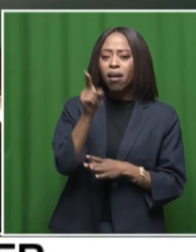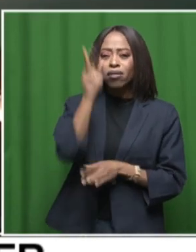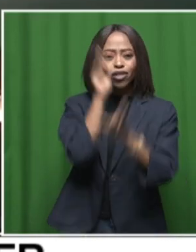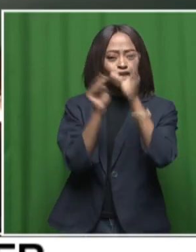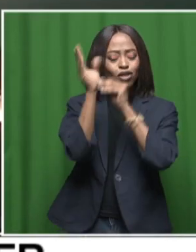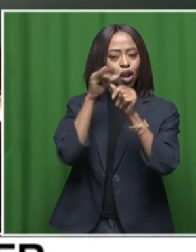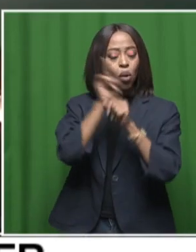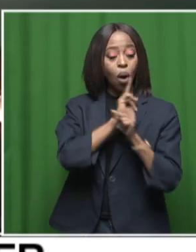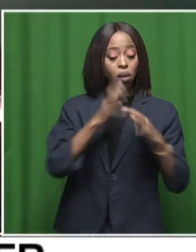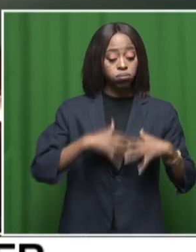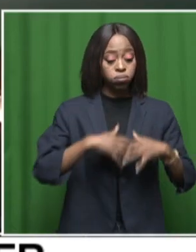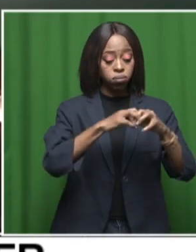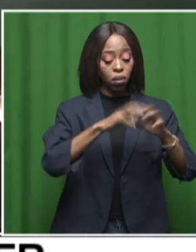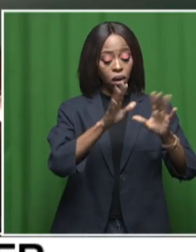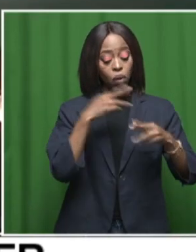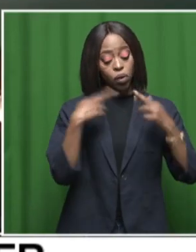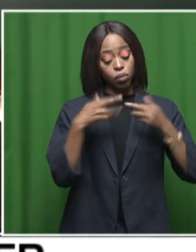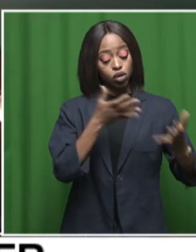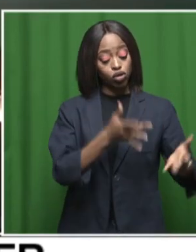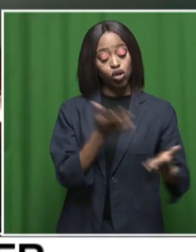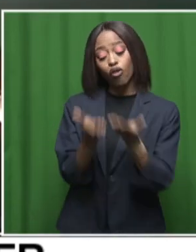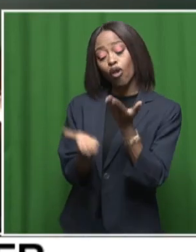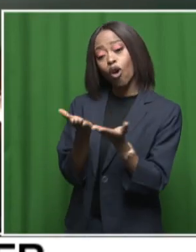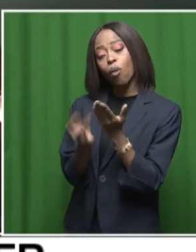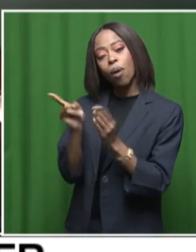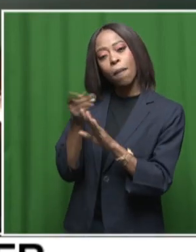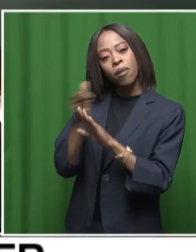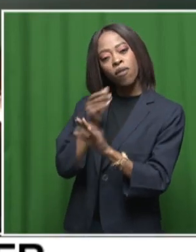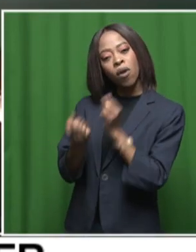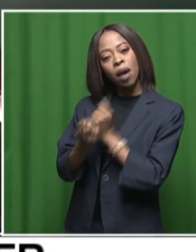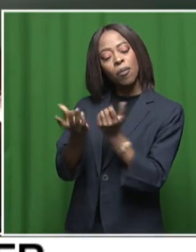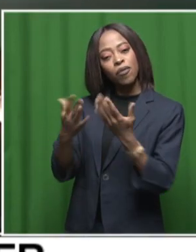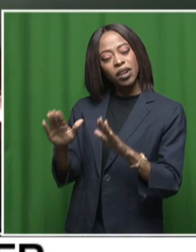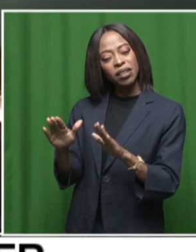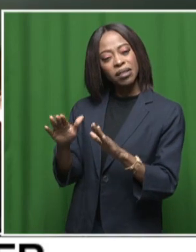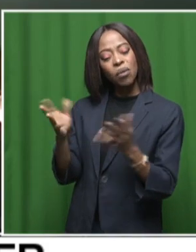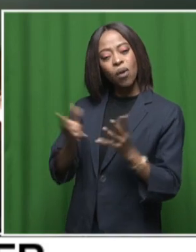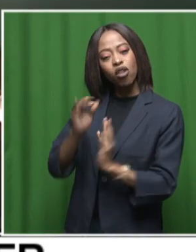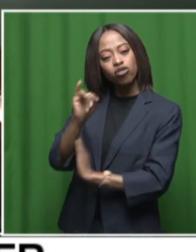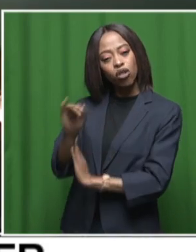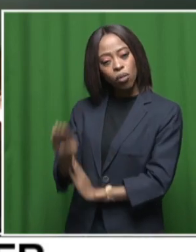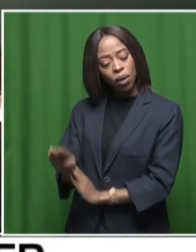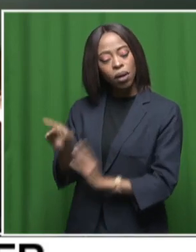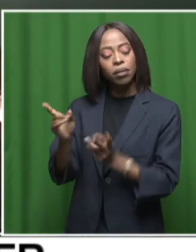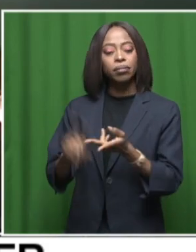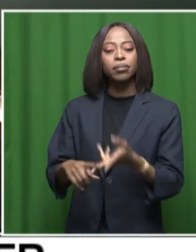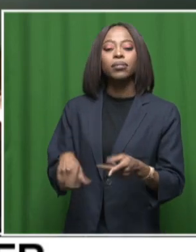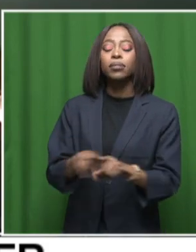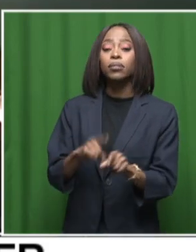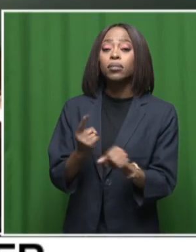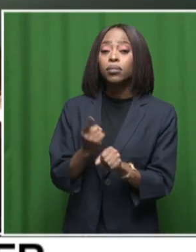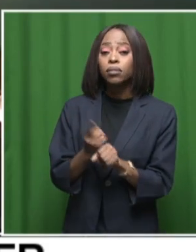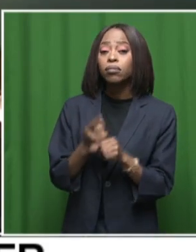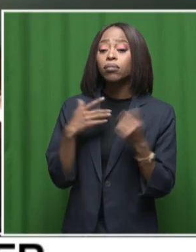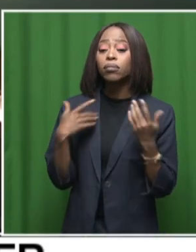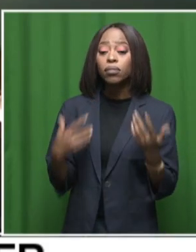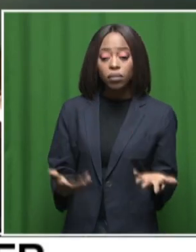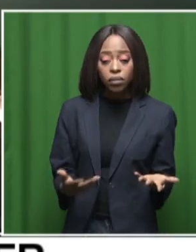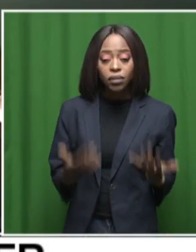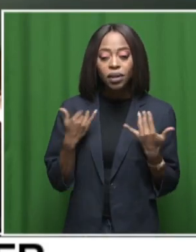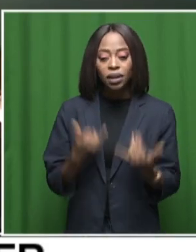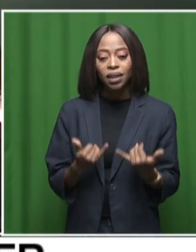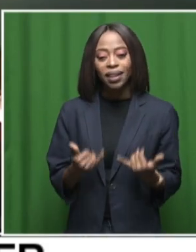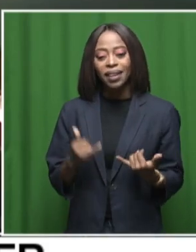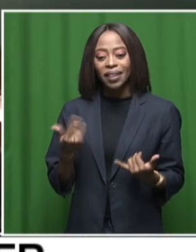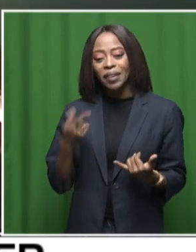this establishment, you know, in comparison to the other restaurants that you had opened in Johannesburg and, you know, now that